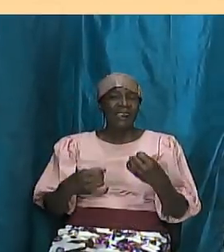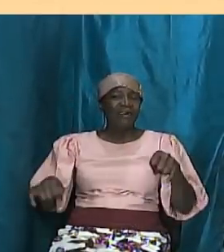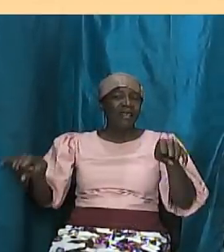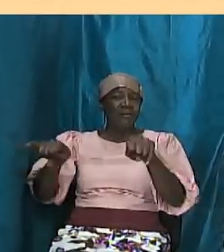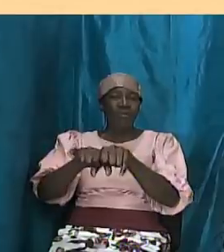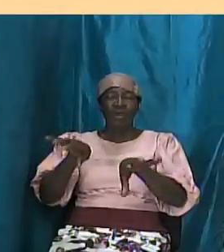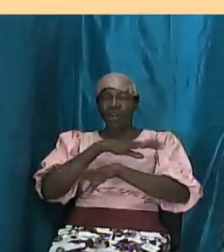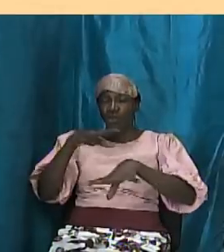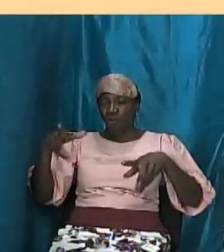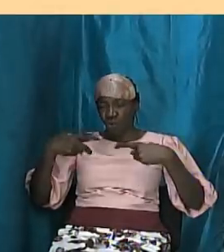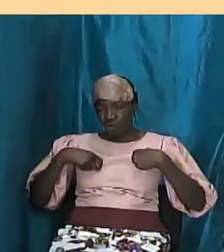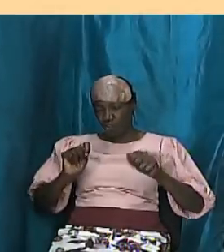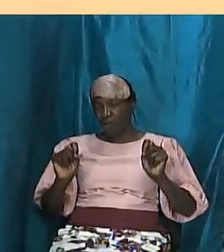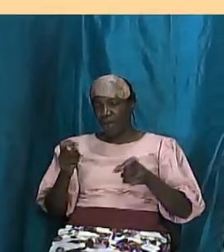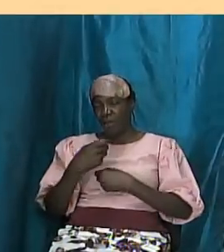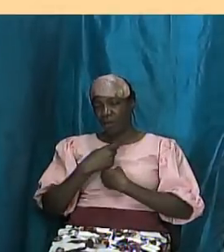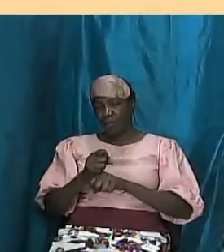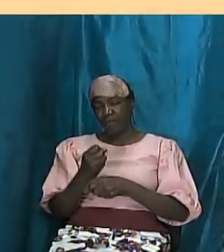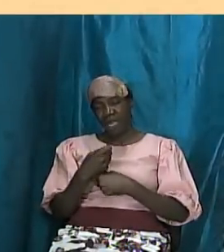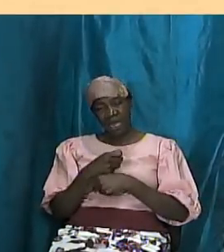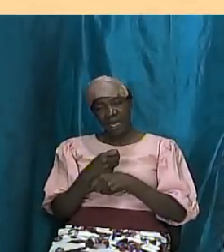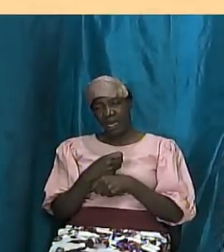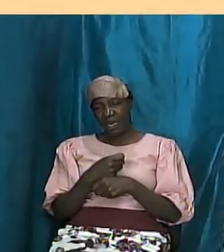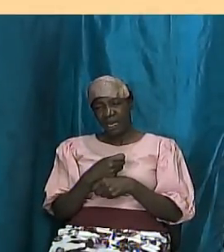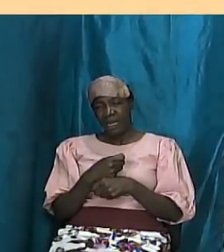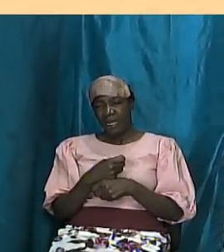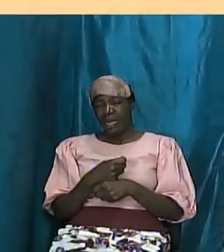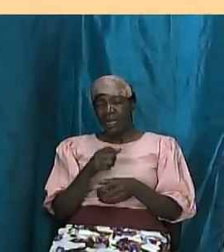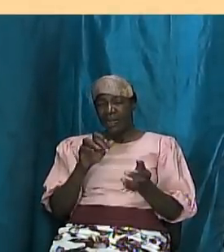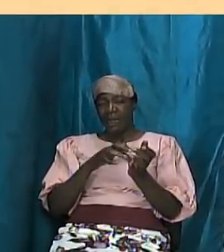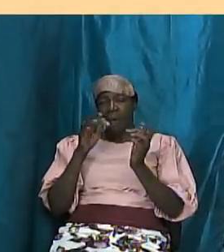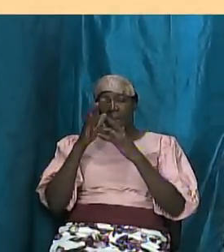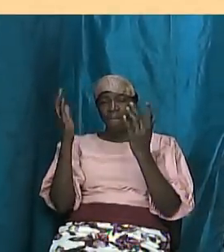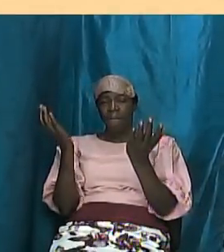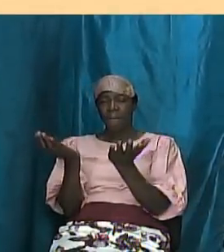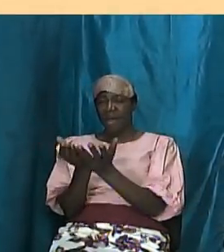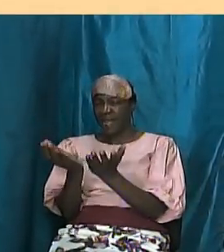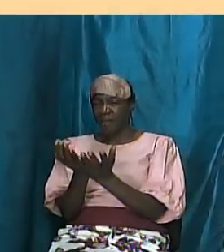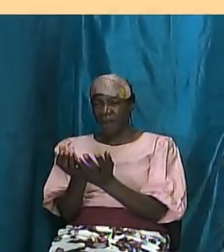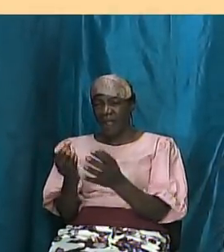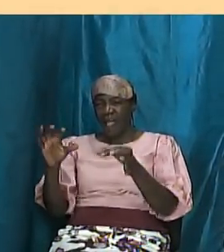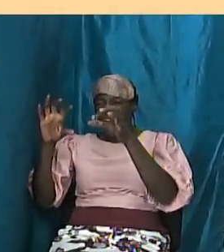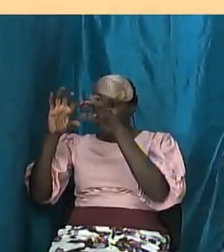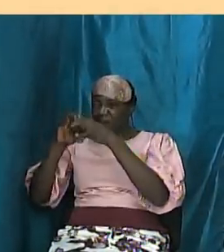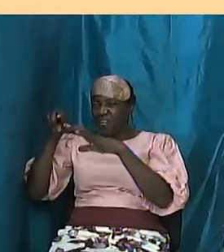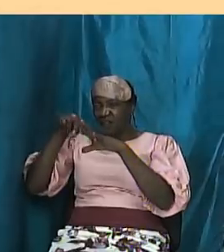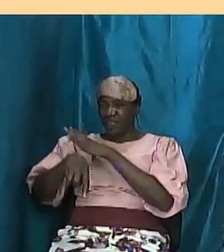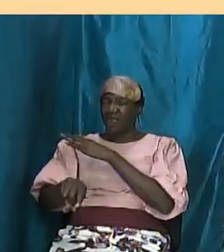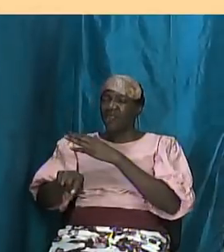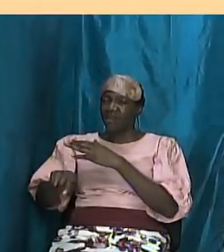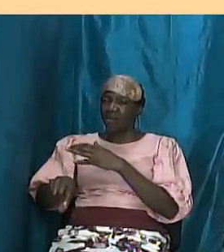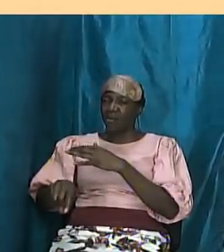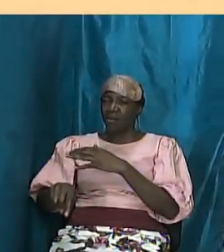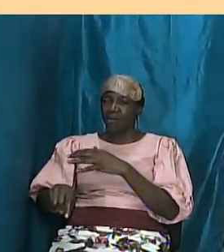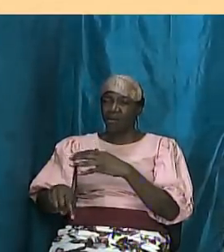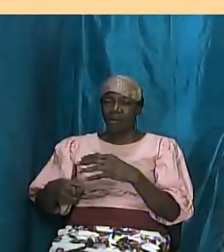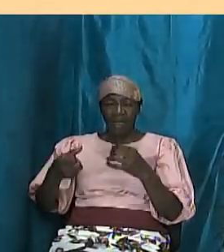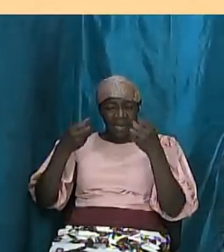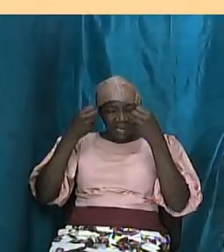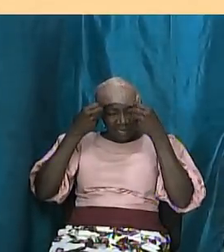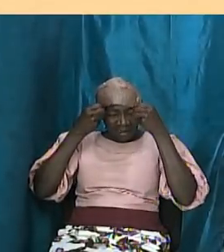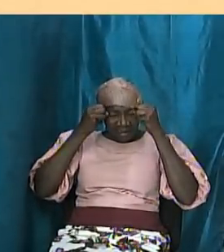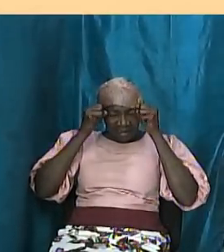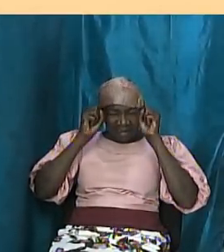Don't try to make the Bible fit into science. If any fitting is to take place, fit science in